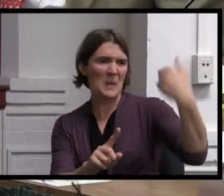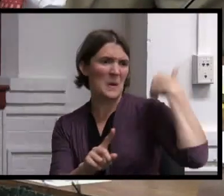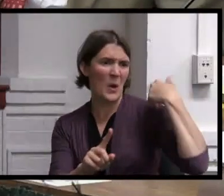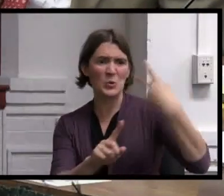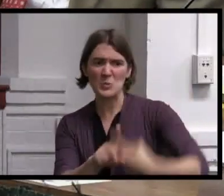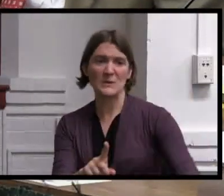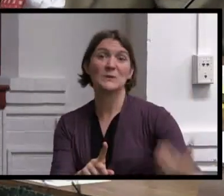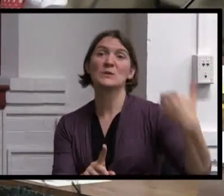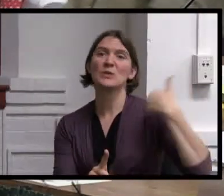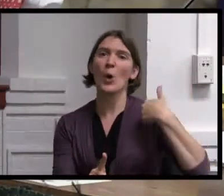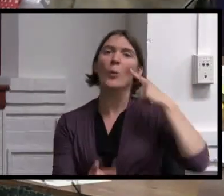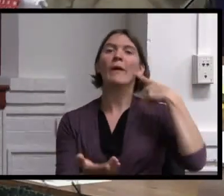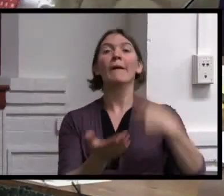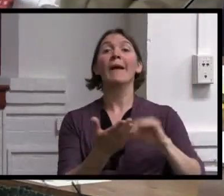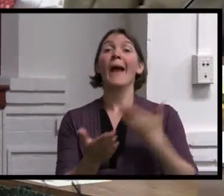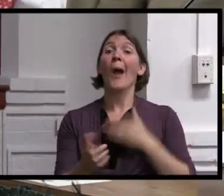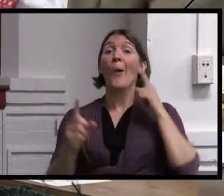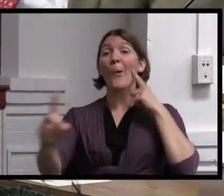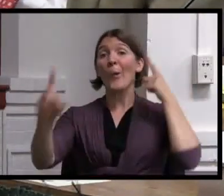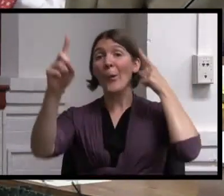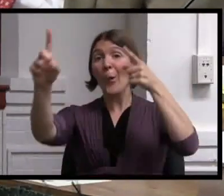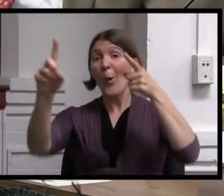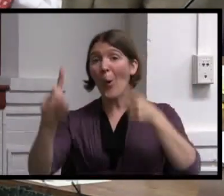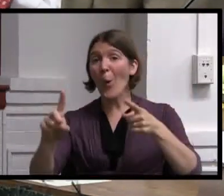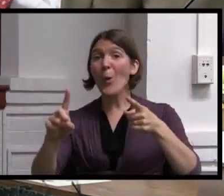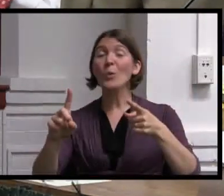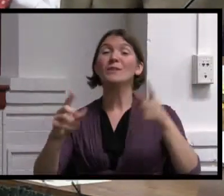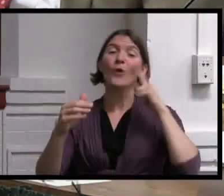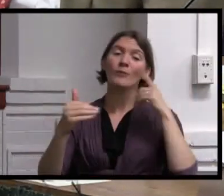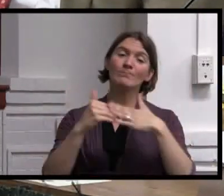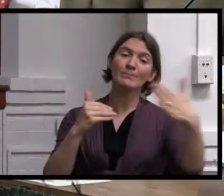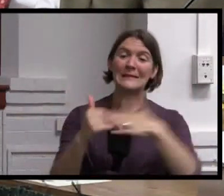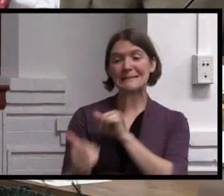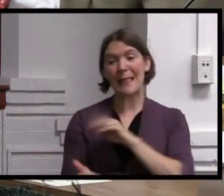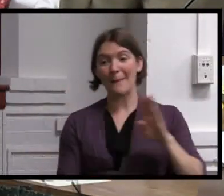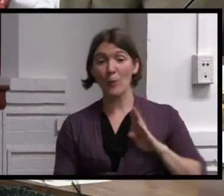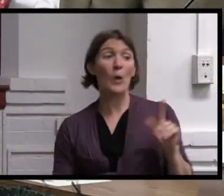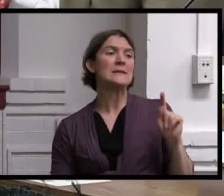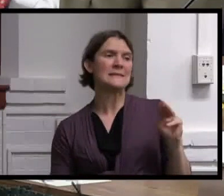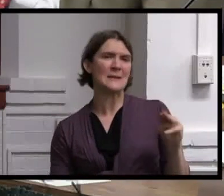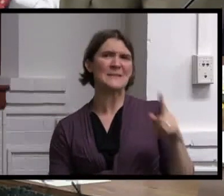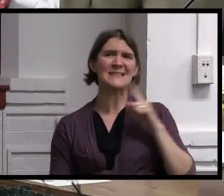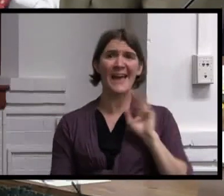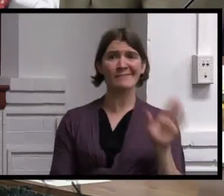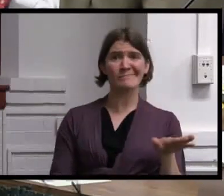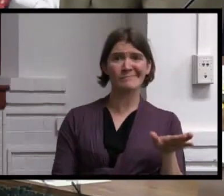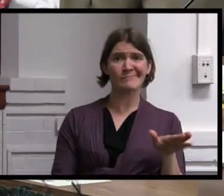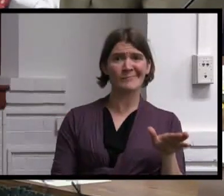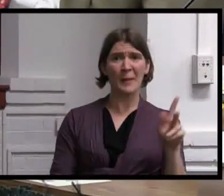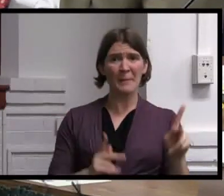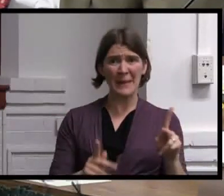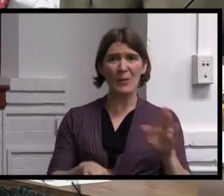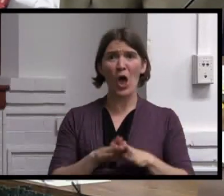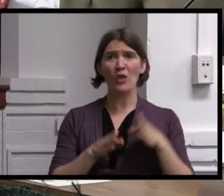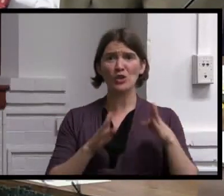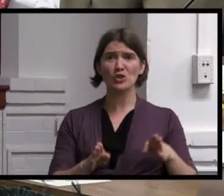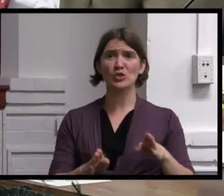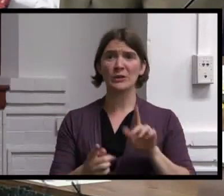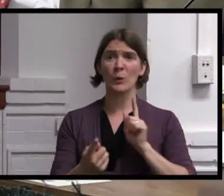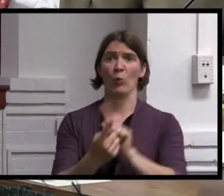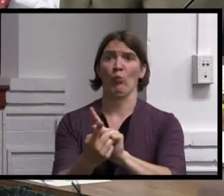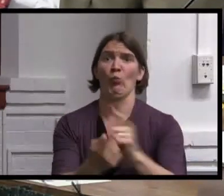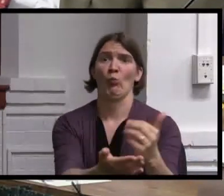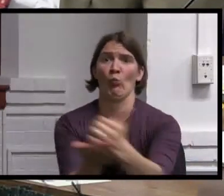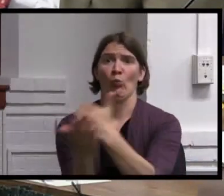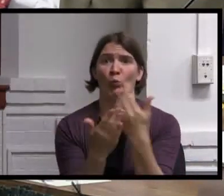our goals and what we wanted to talk about for the next year, and Tim brought up the panhandling issue. So